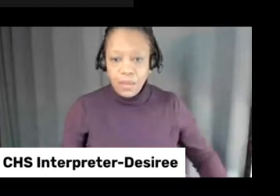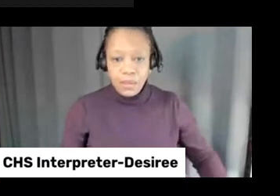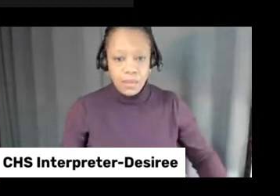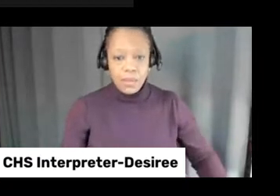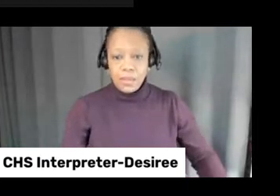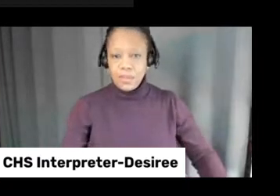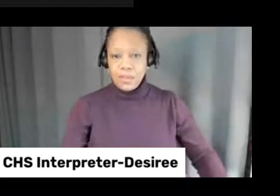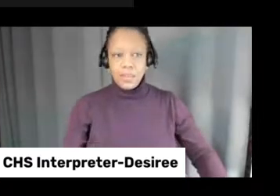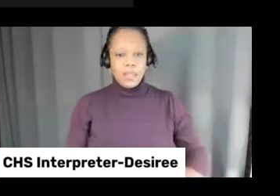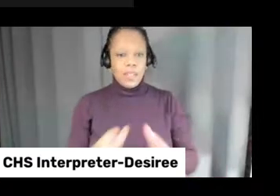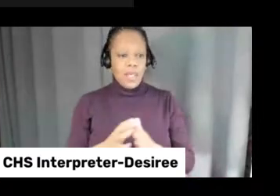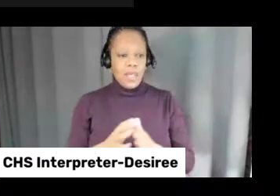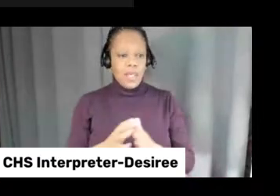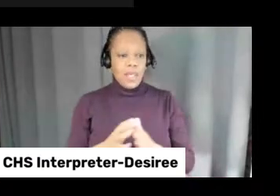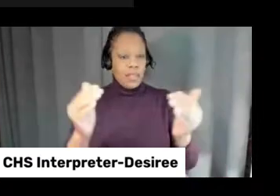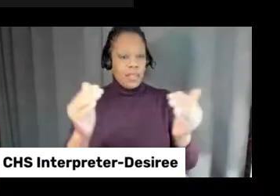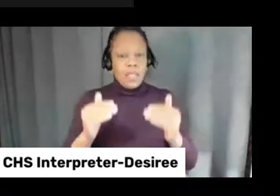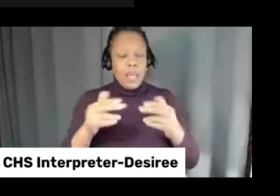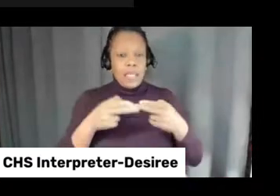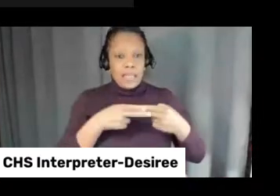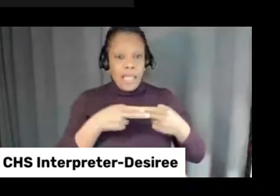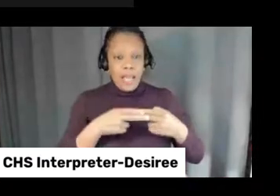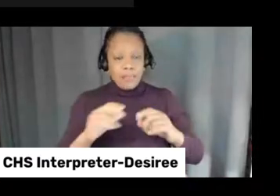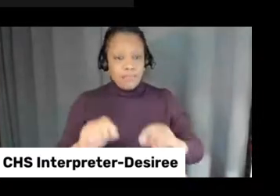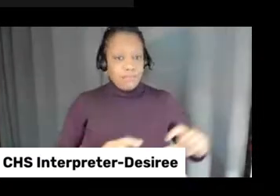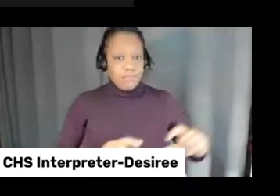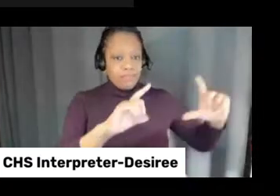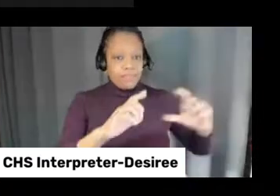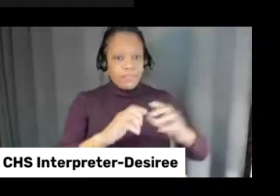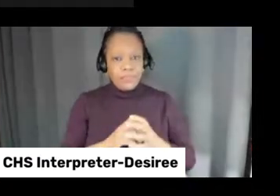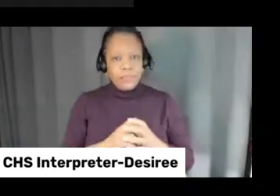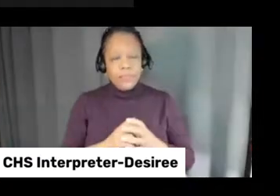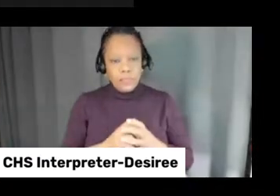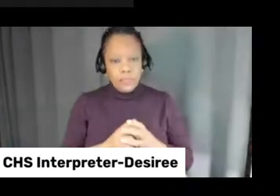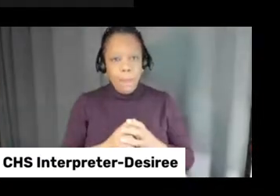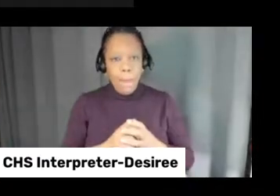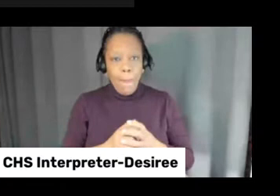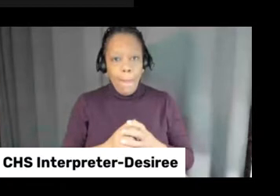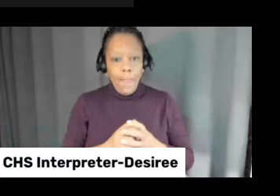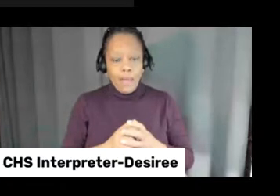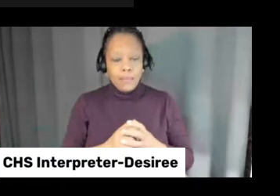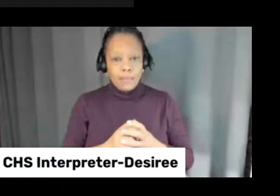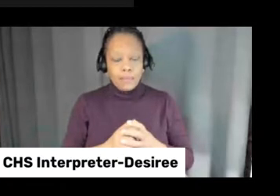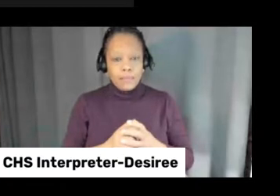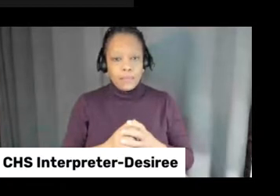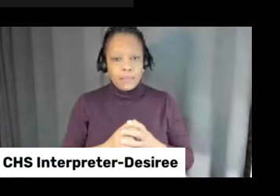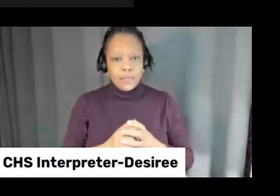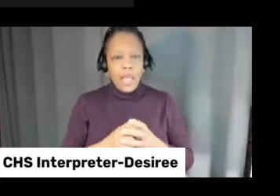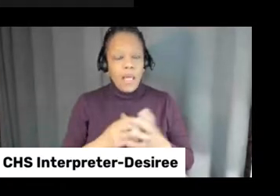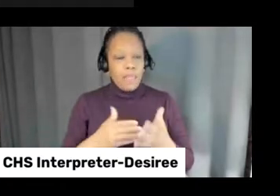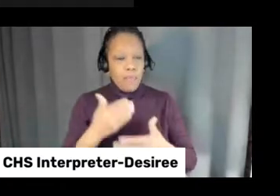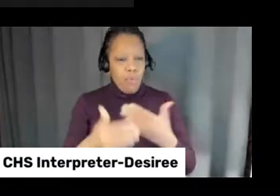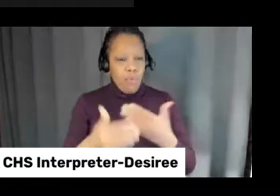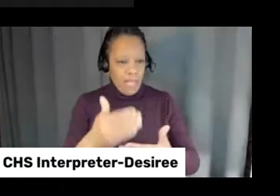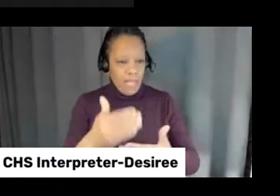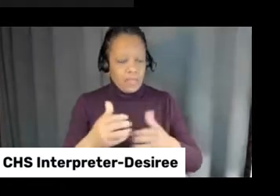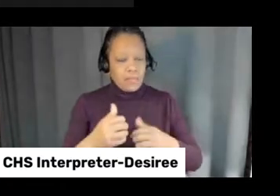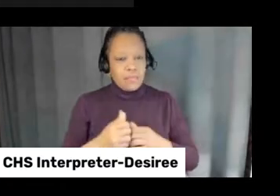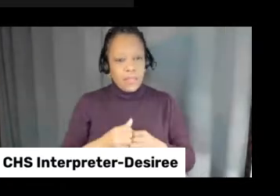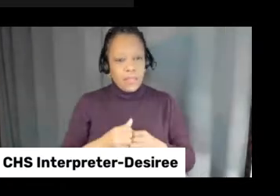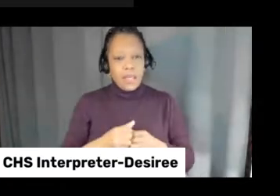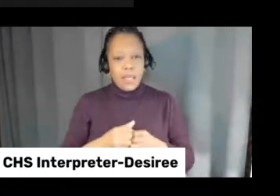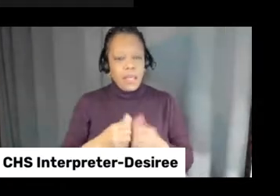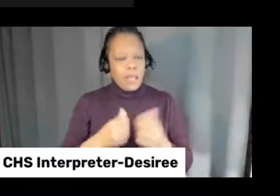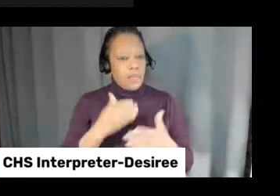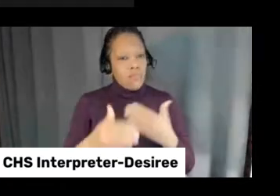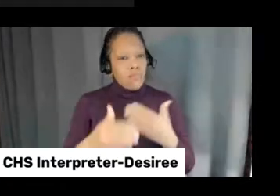So if you can go to the next slide, we'll look at the process. So the process of this policy is in regards